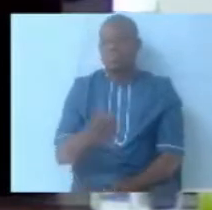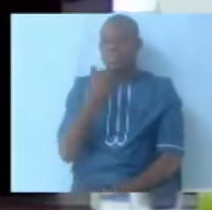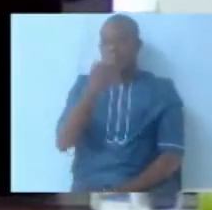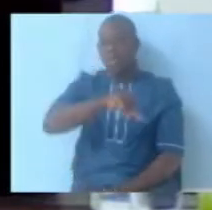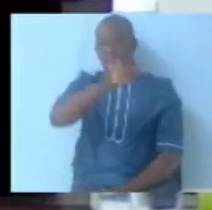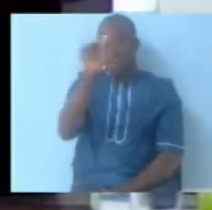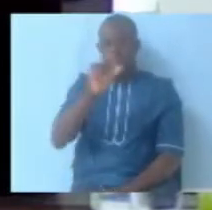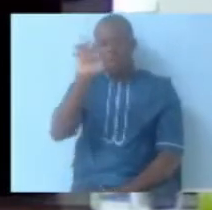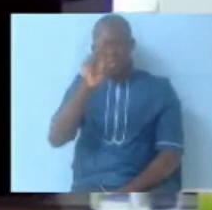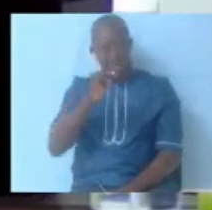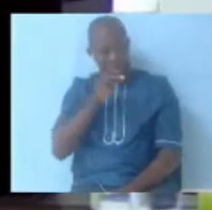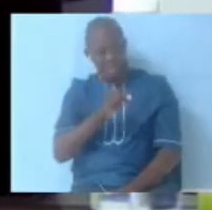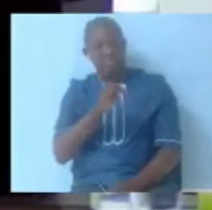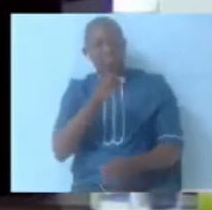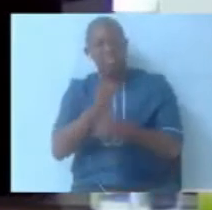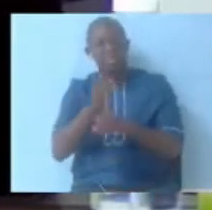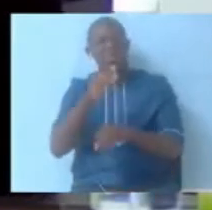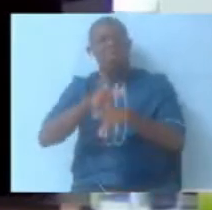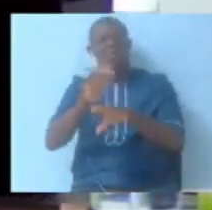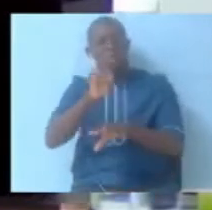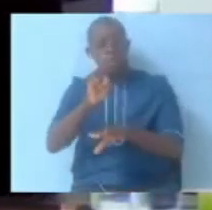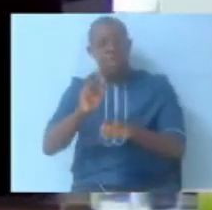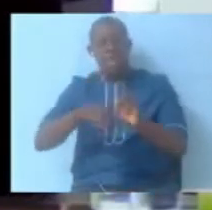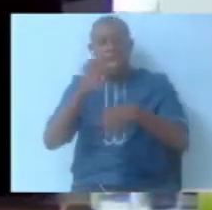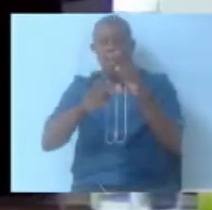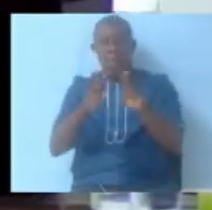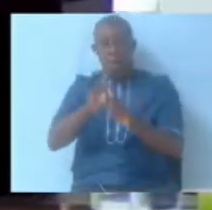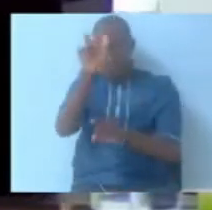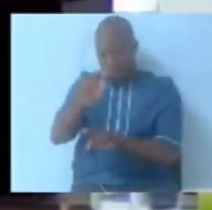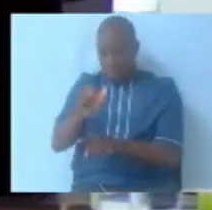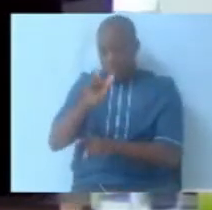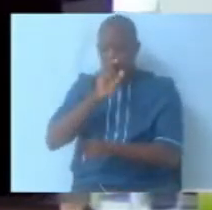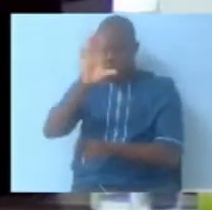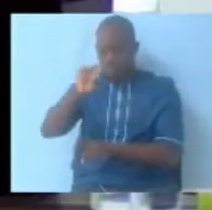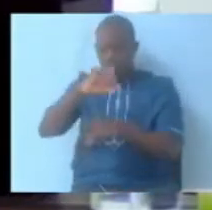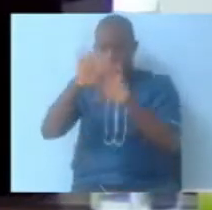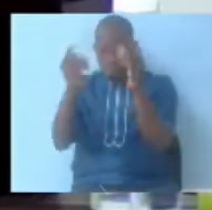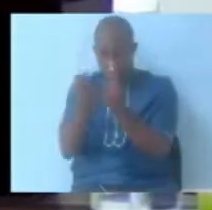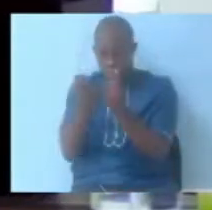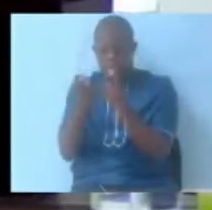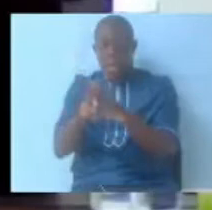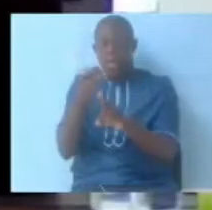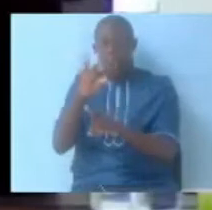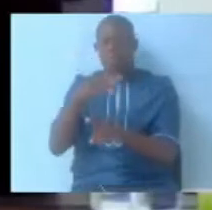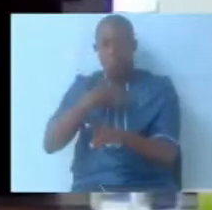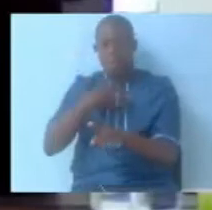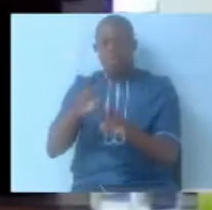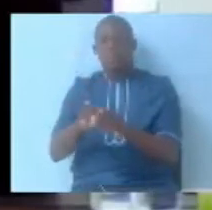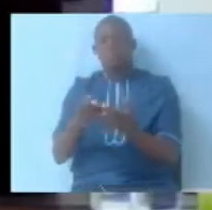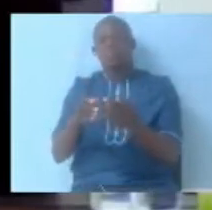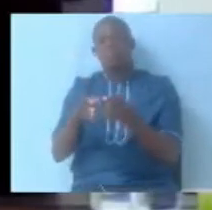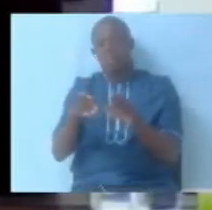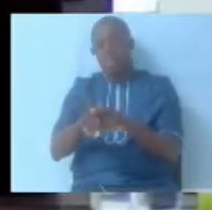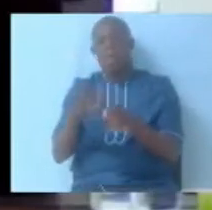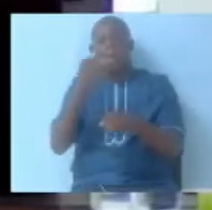have on the rights of accused persons, especially if you try to juxtapose that with the case of IGP and Pasala Jeng and others?